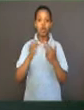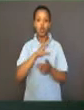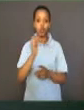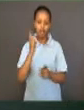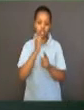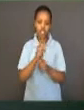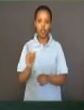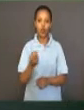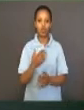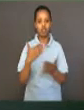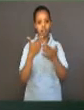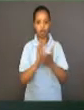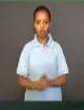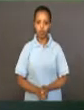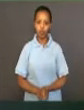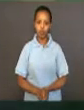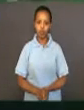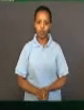are correct.